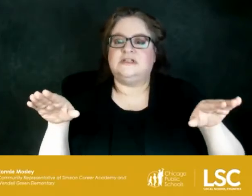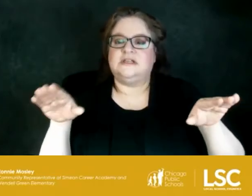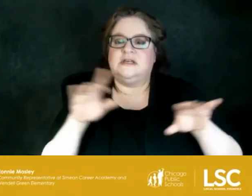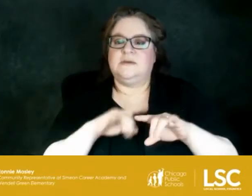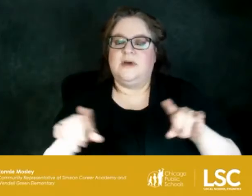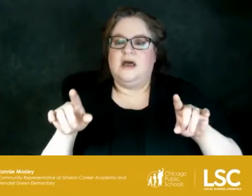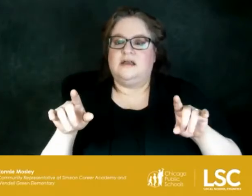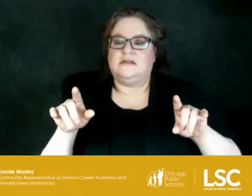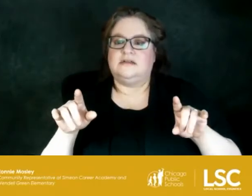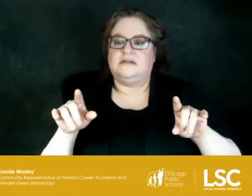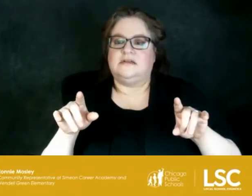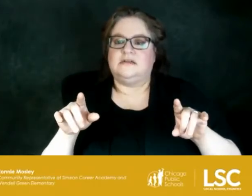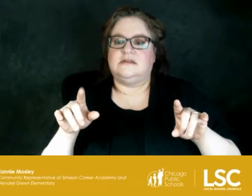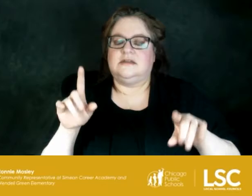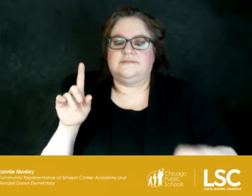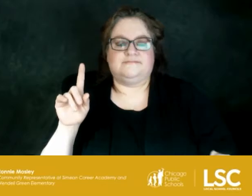But the